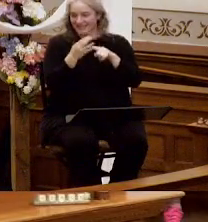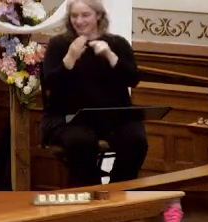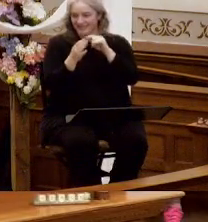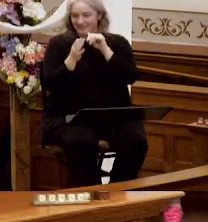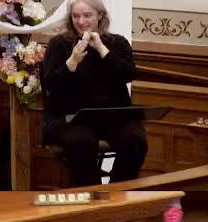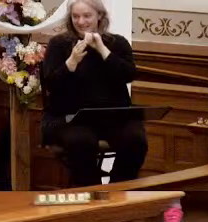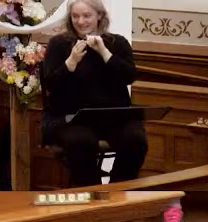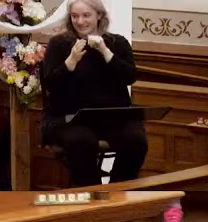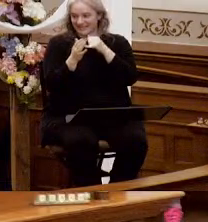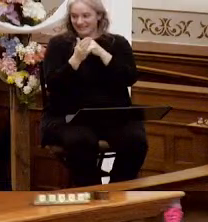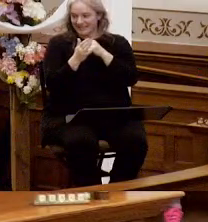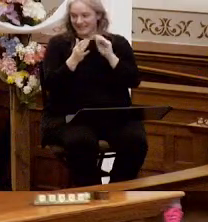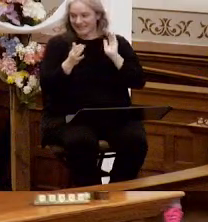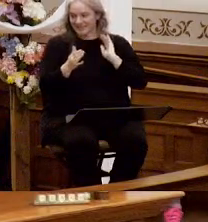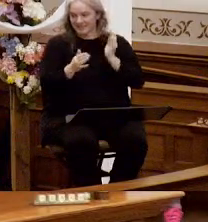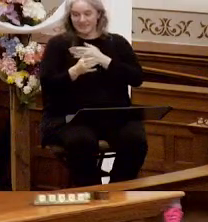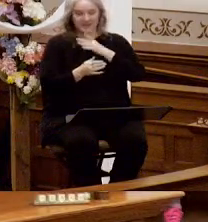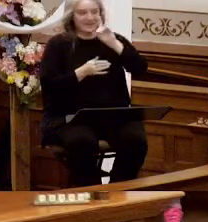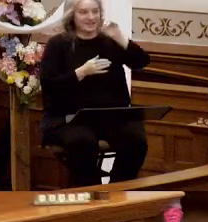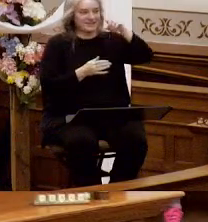say?